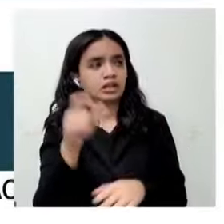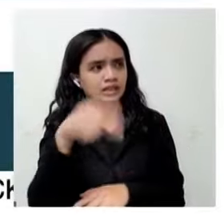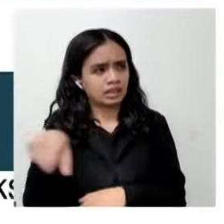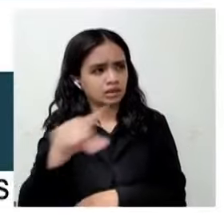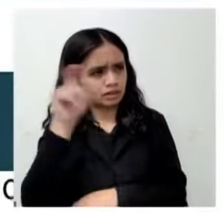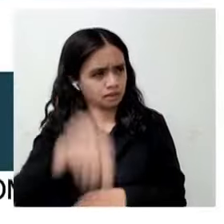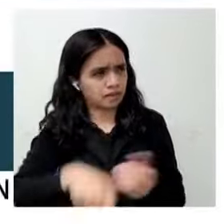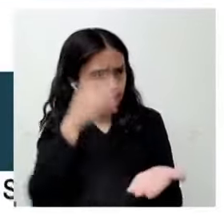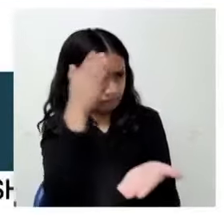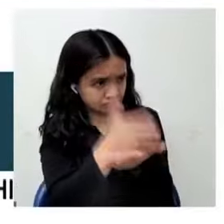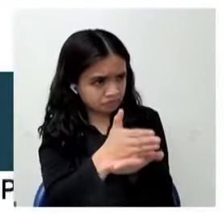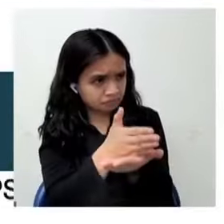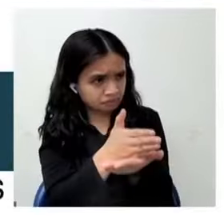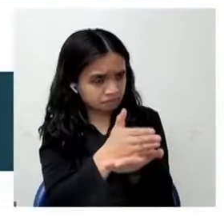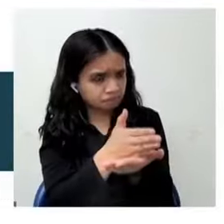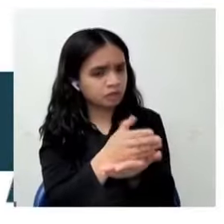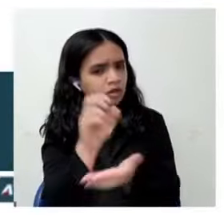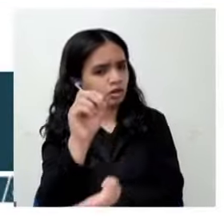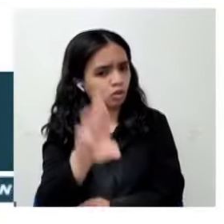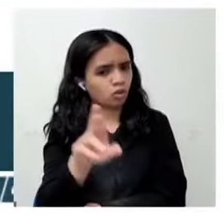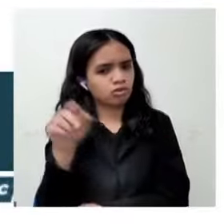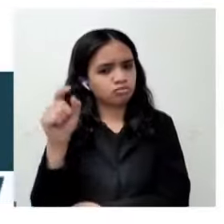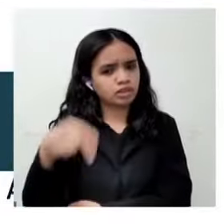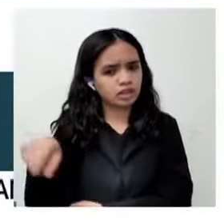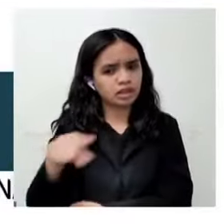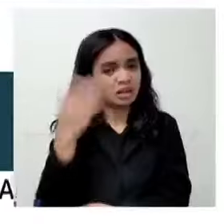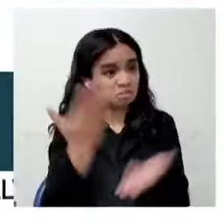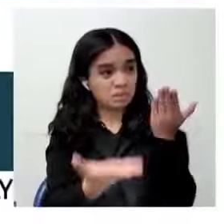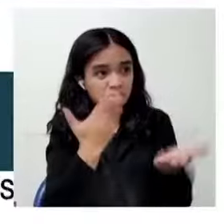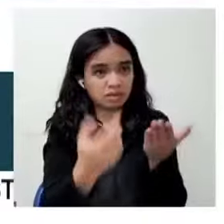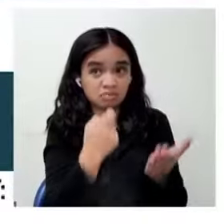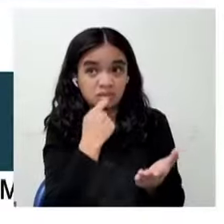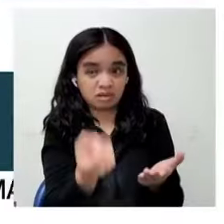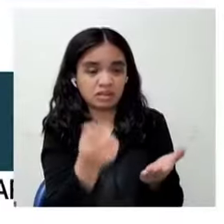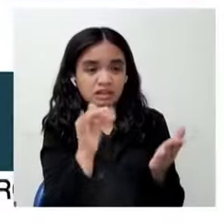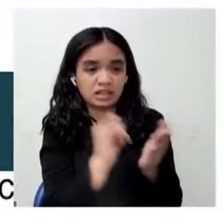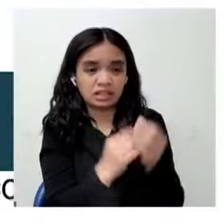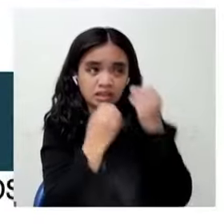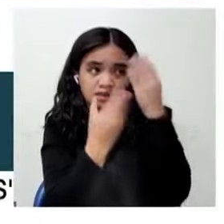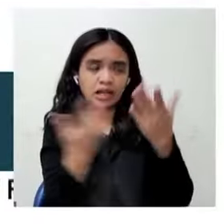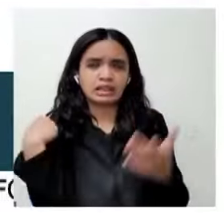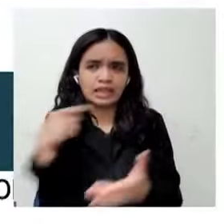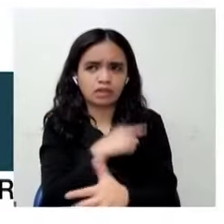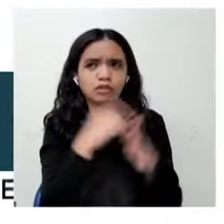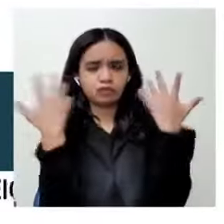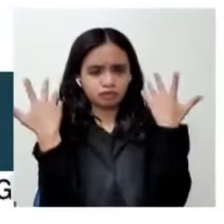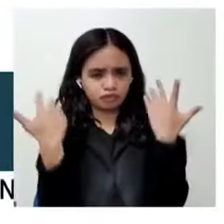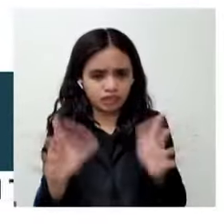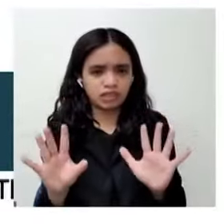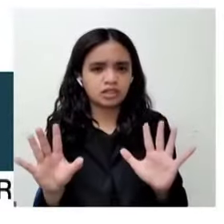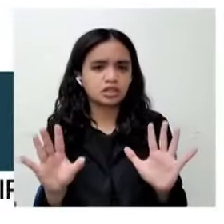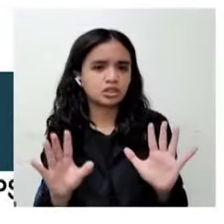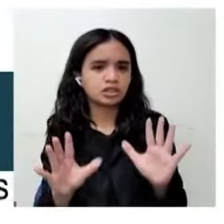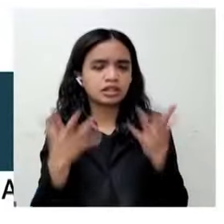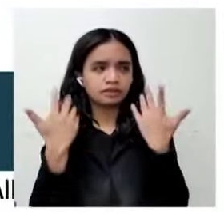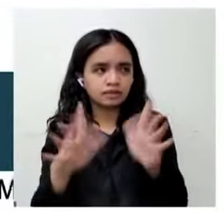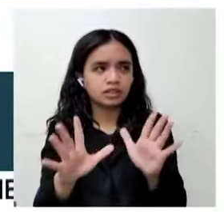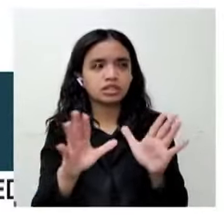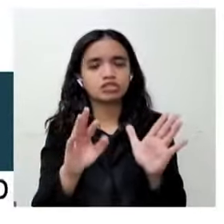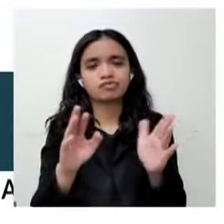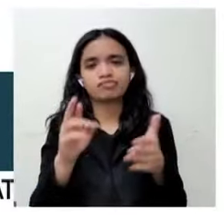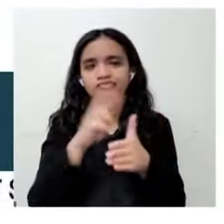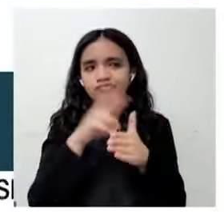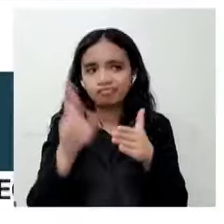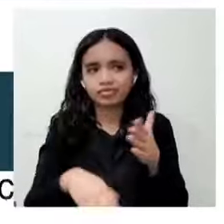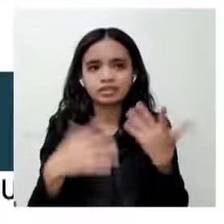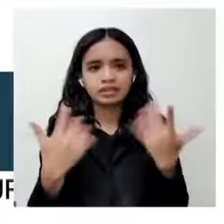that? Should they have, because they might just tell you that, Congressman, that we already gave, you know, our findings and we already gave our